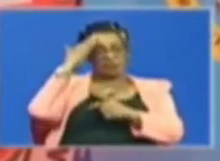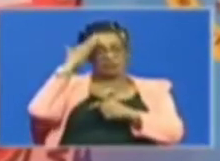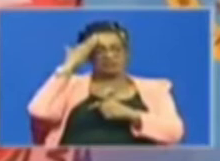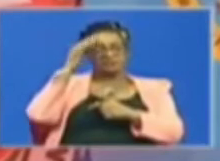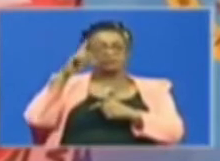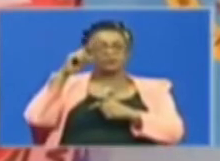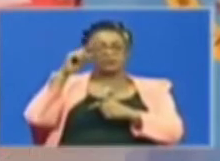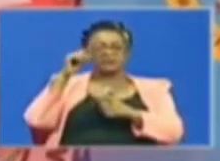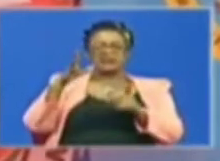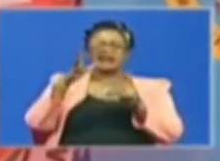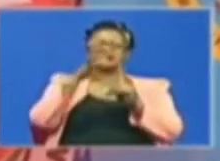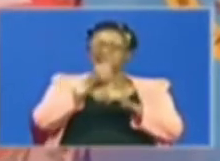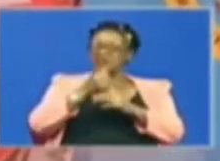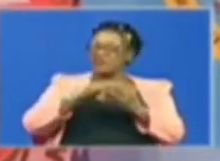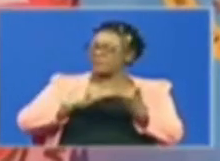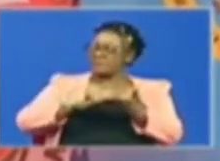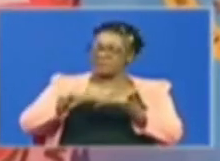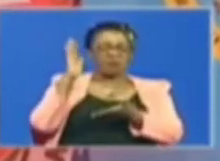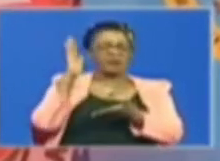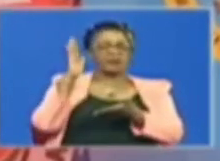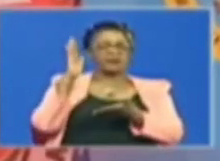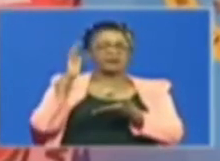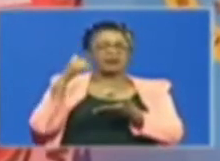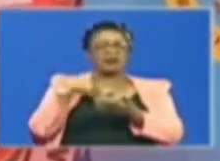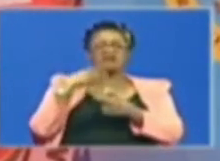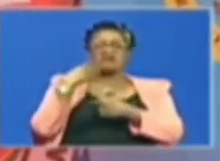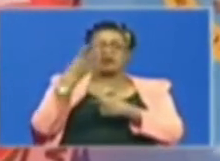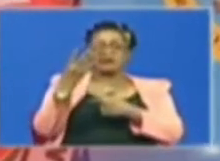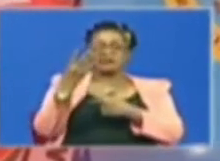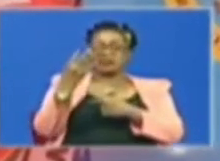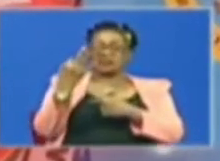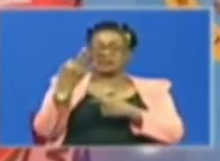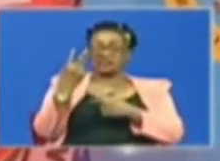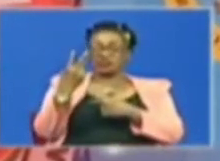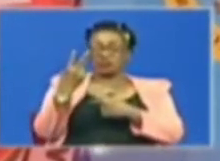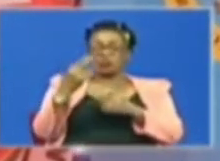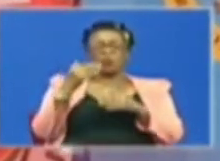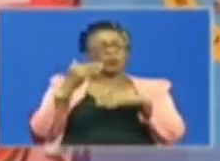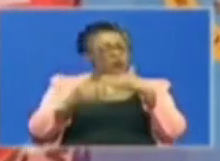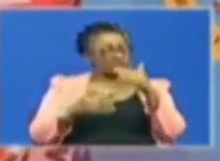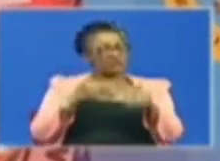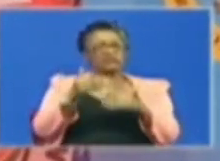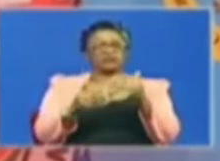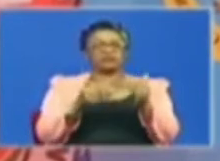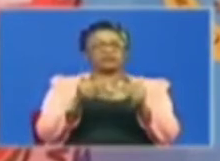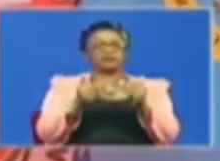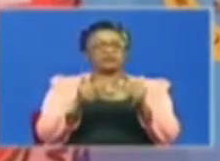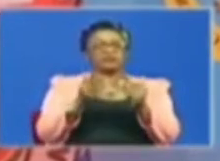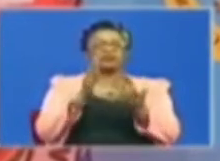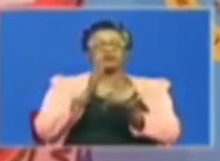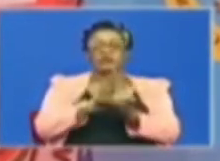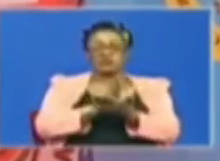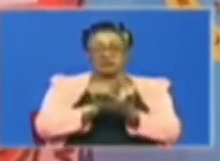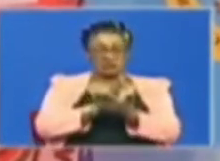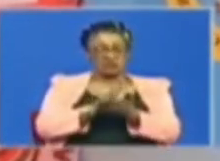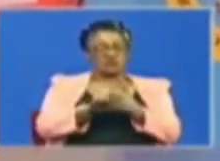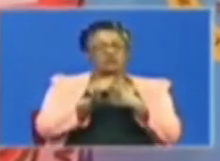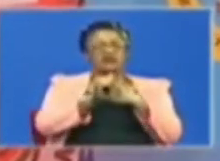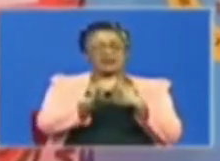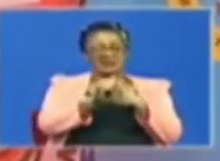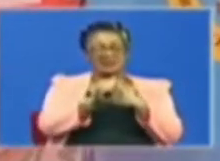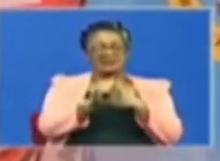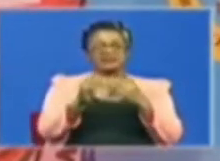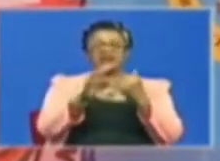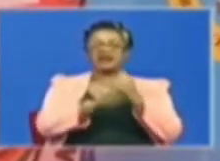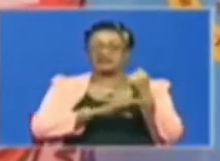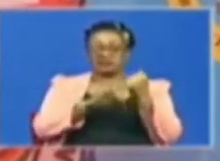achieved more than that. They are surpassing 432 and moving on ahead. Indeed, you are leading the country in